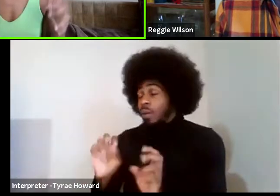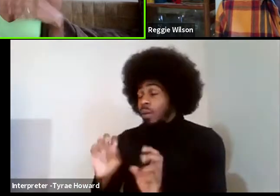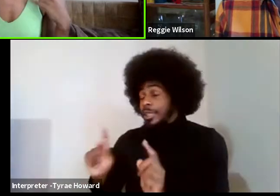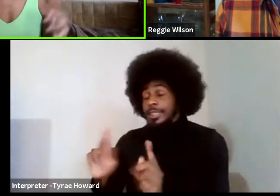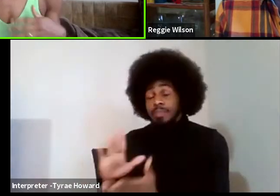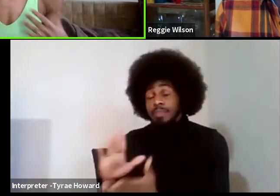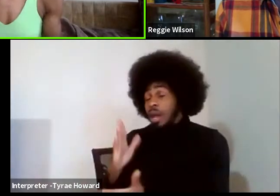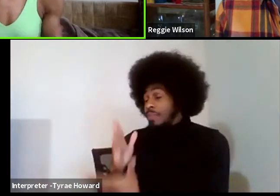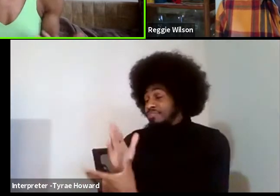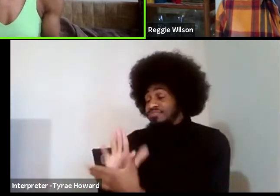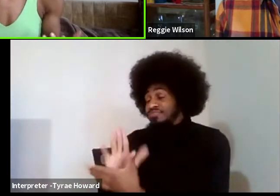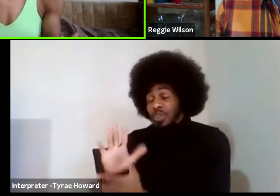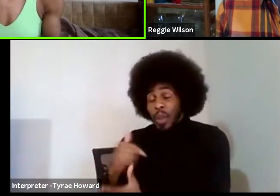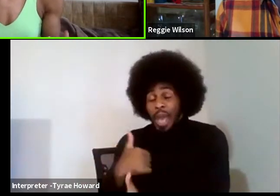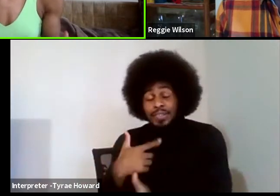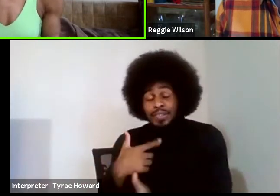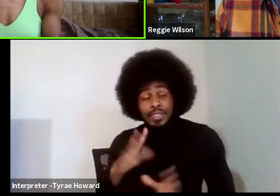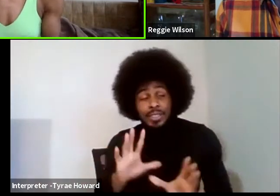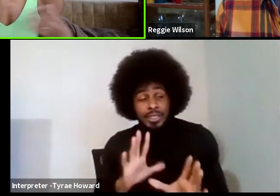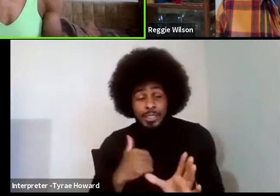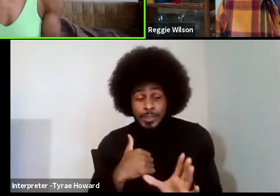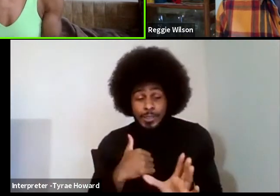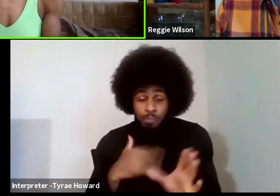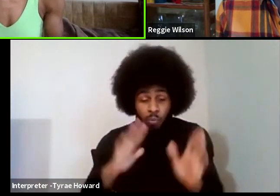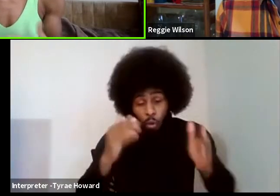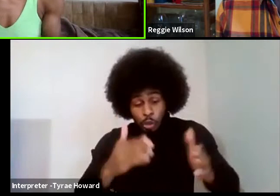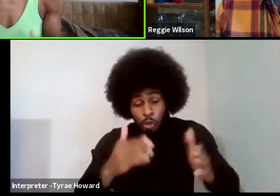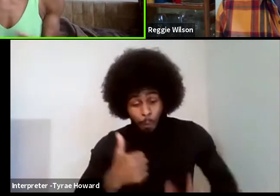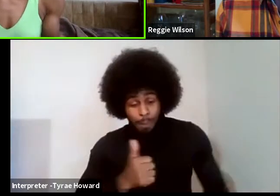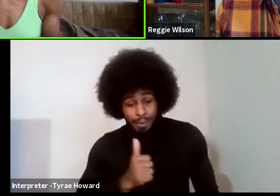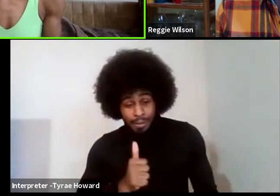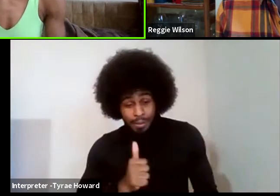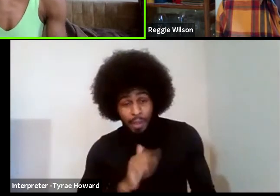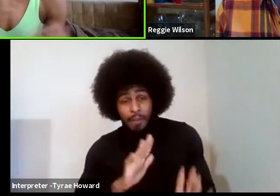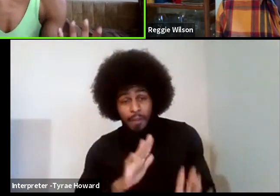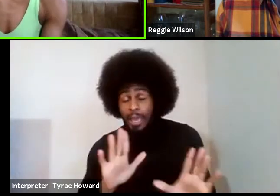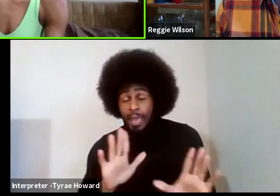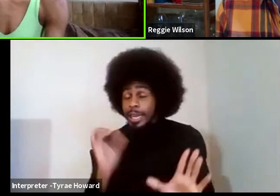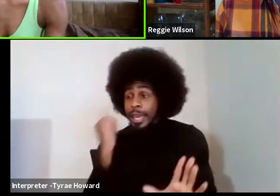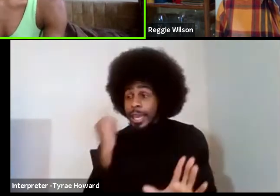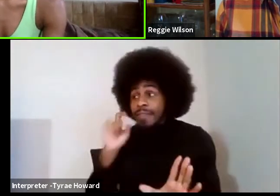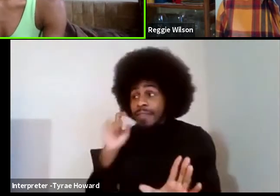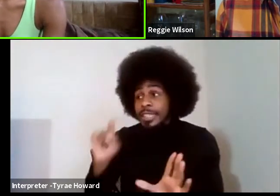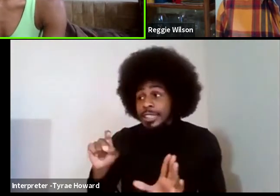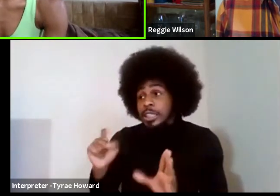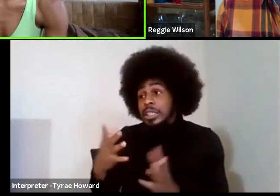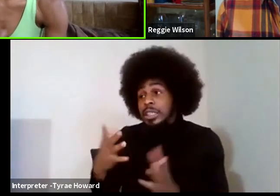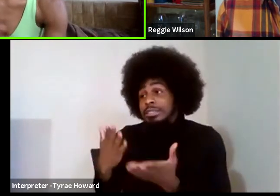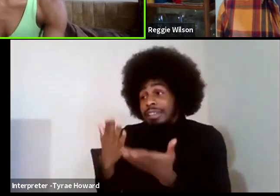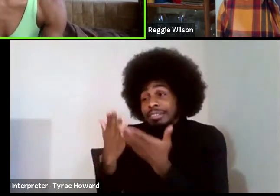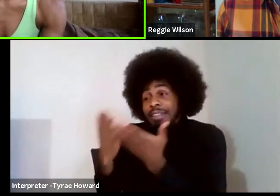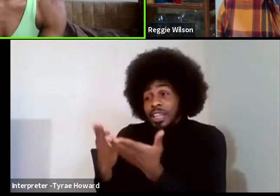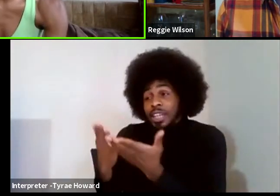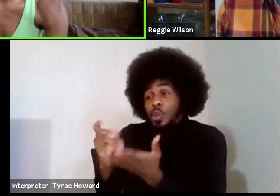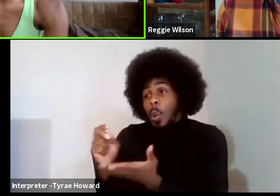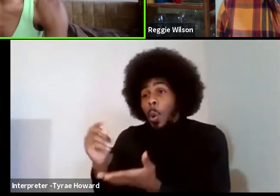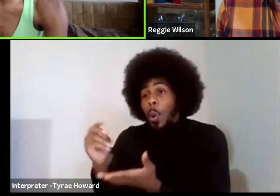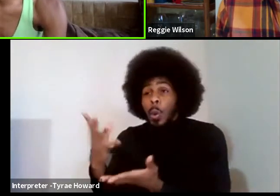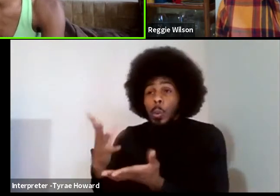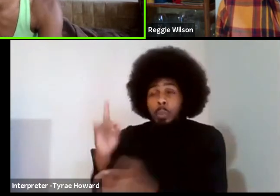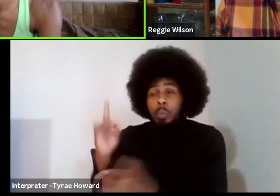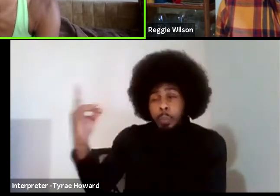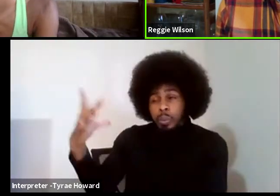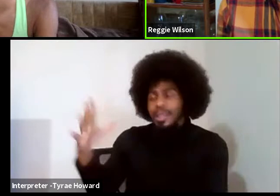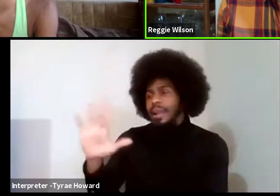my thing. And when I feel ready for his opinion or his suggestions, I reach out, and it's so chill in that